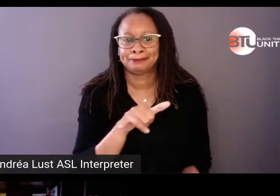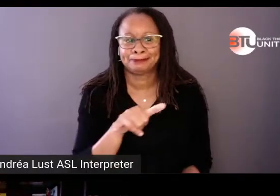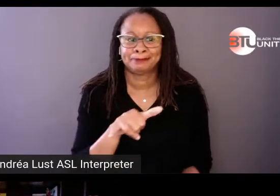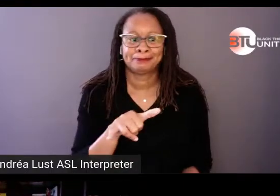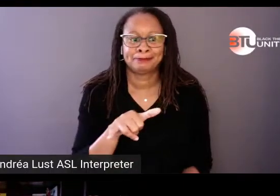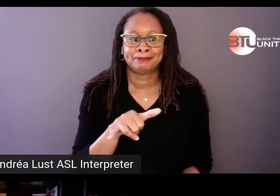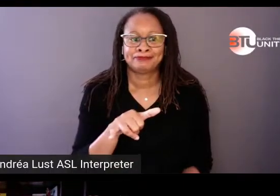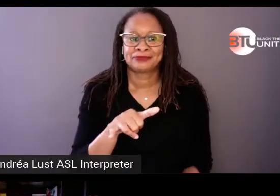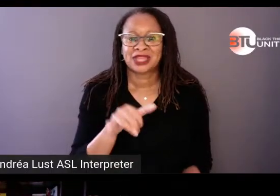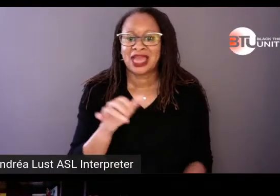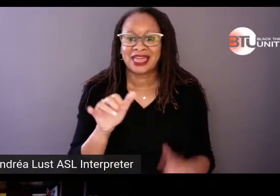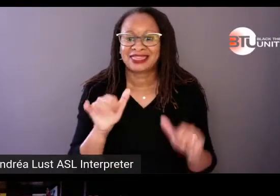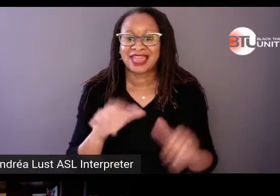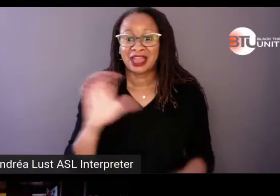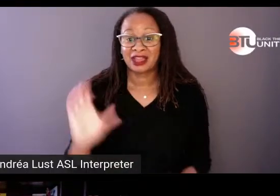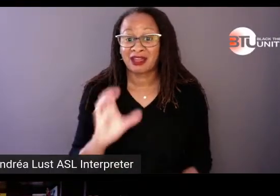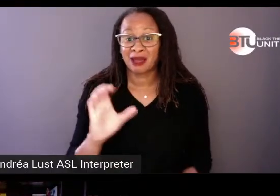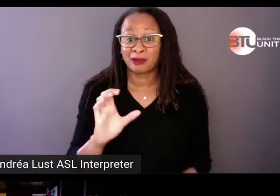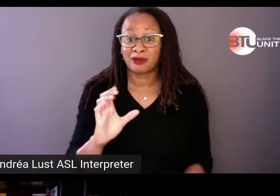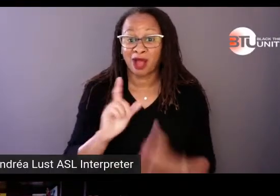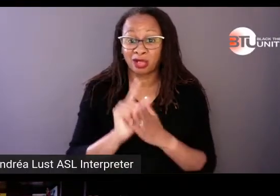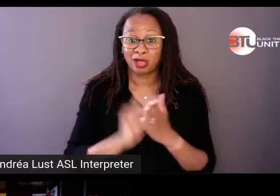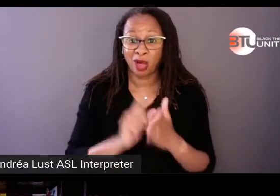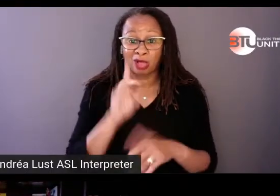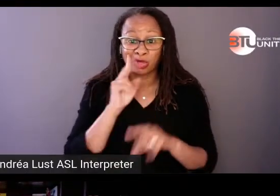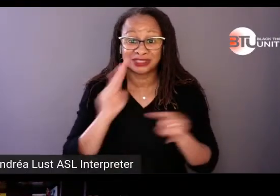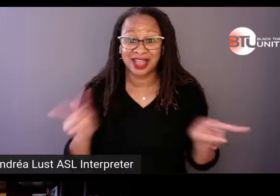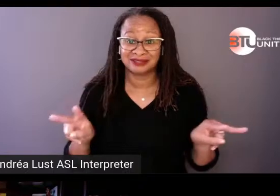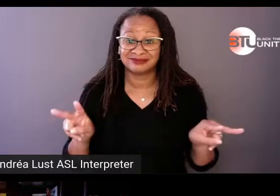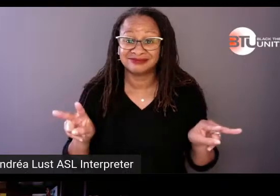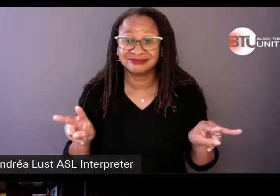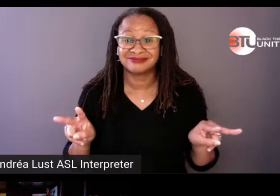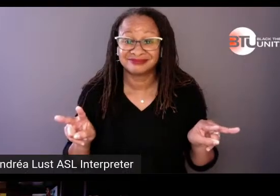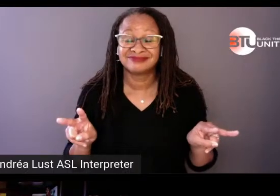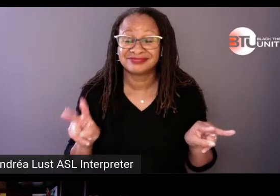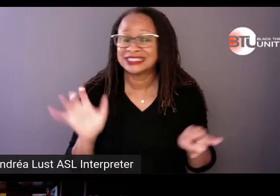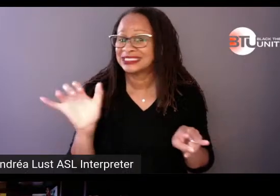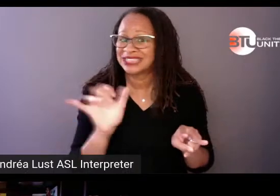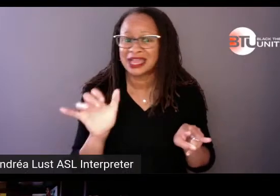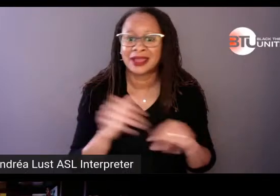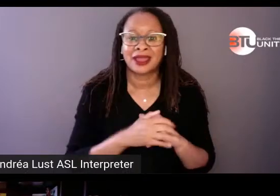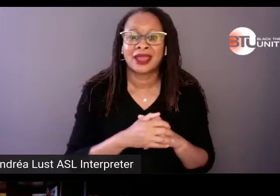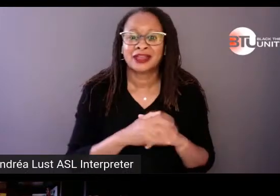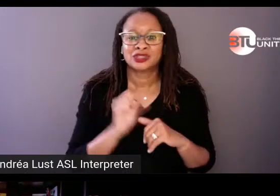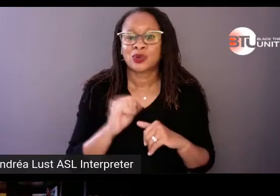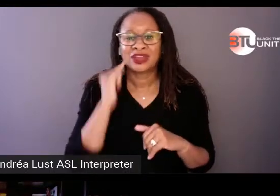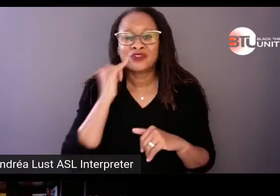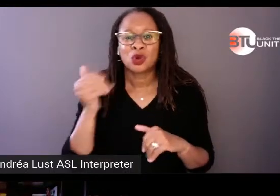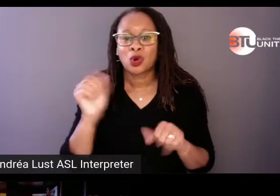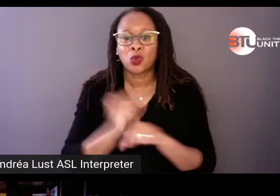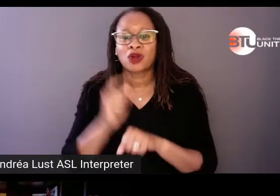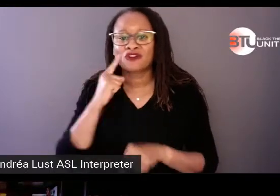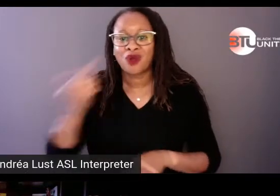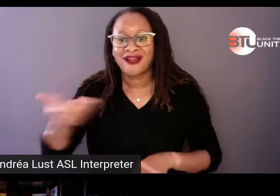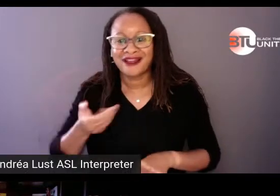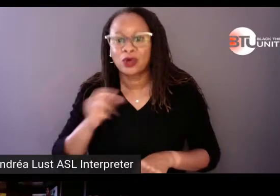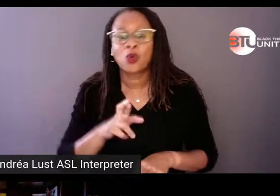the ones that the copyright law would look at to see if you did something for as a work for hire or as an